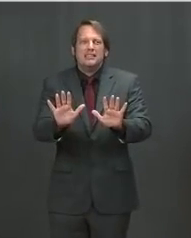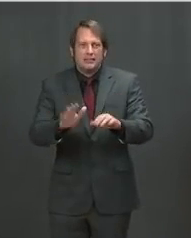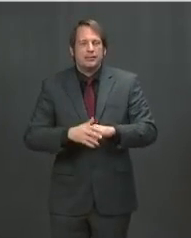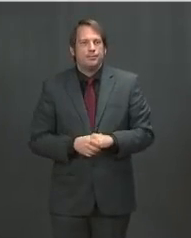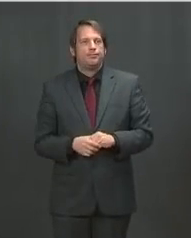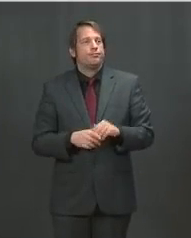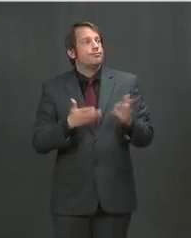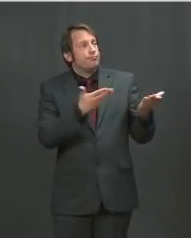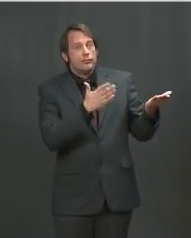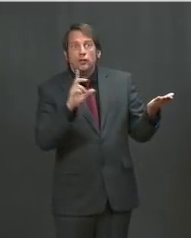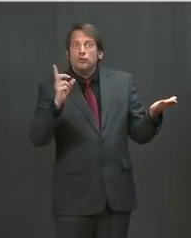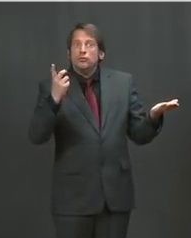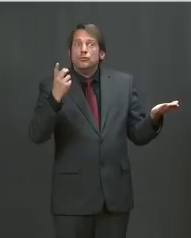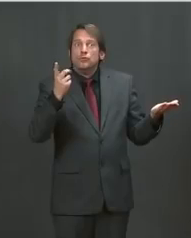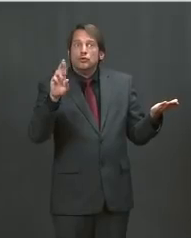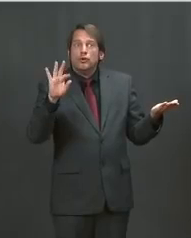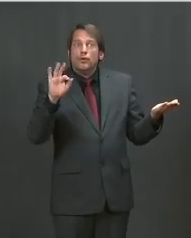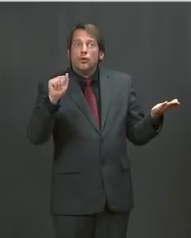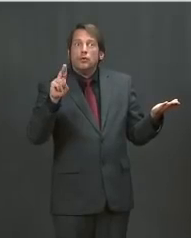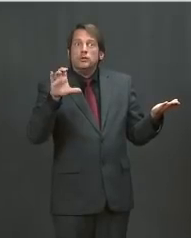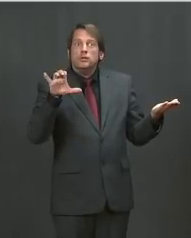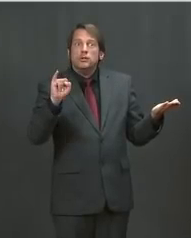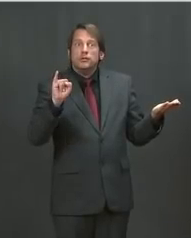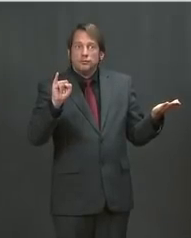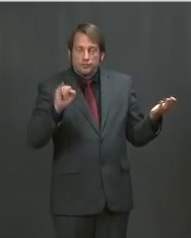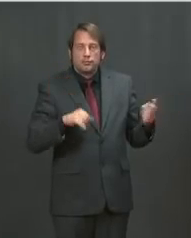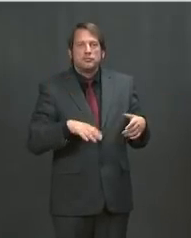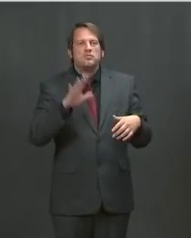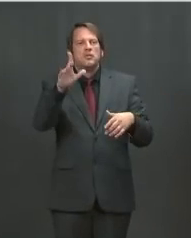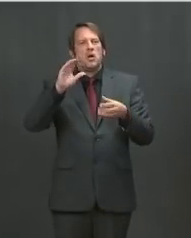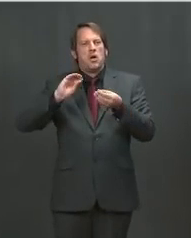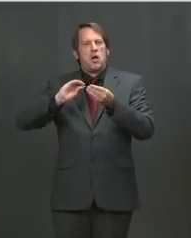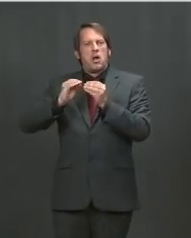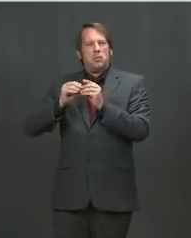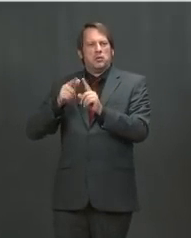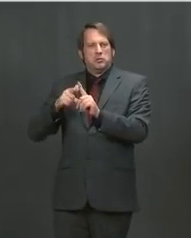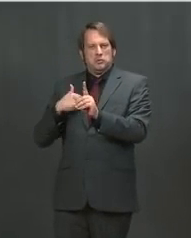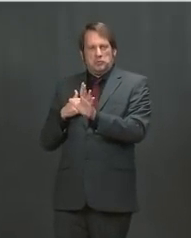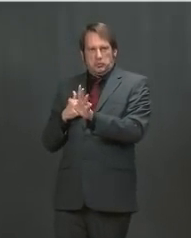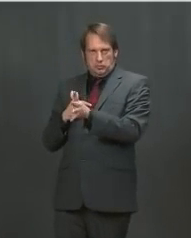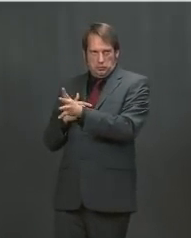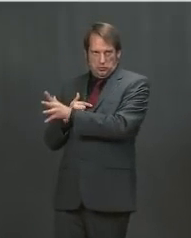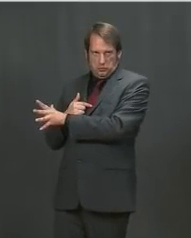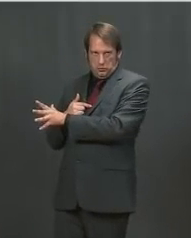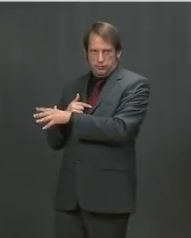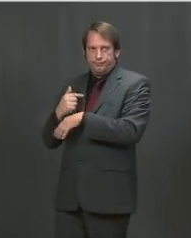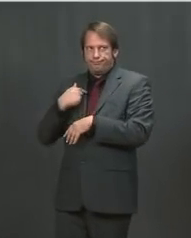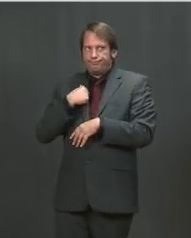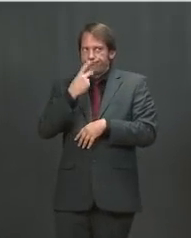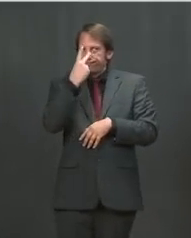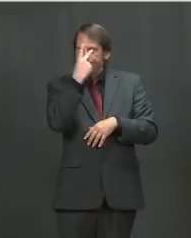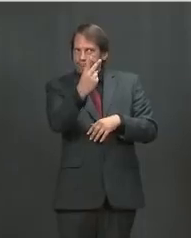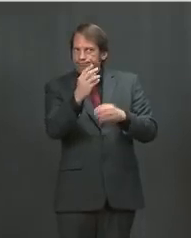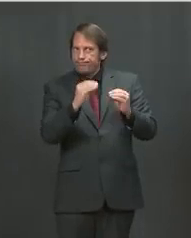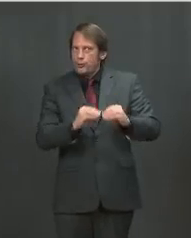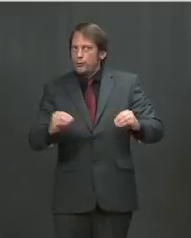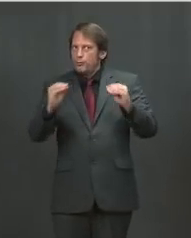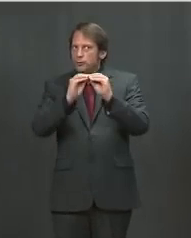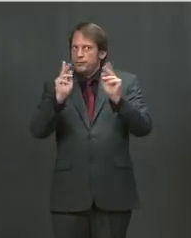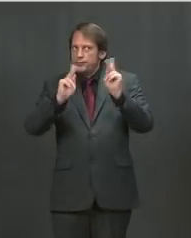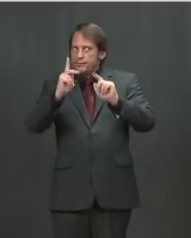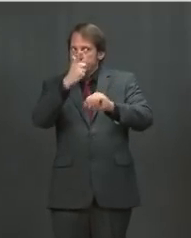there's not going to be an absolute number, but I think what we're going to see, Caitlin, is that as we get more and more people vaccinated, you're going to see